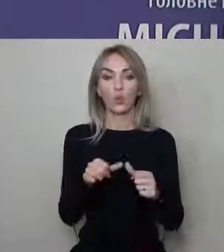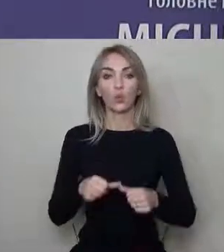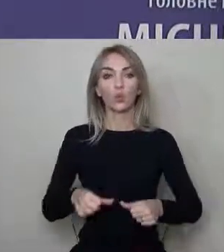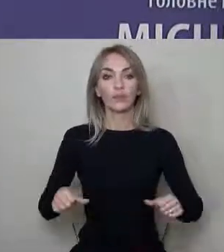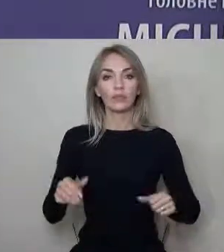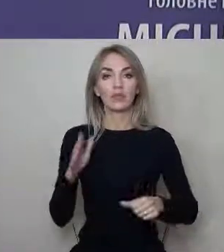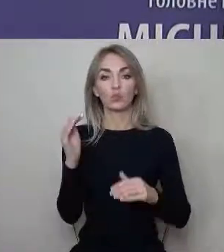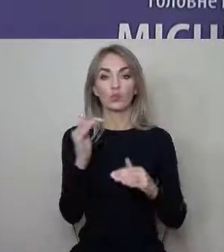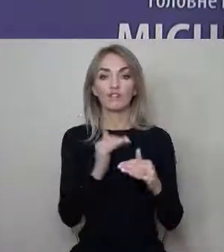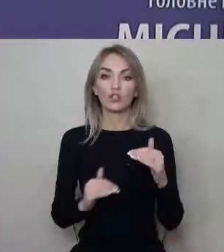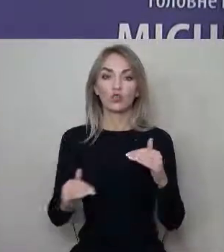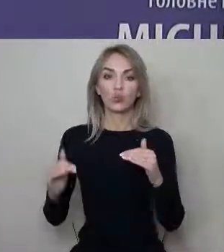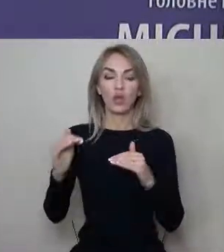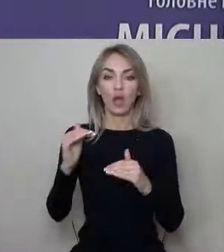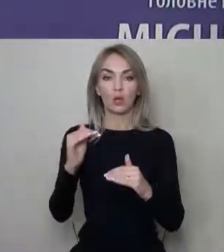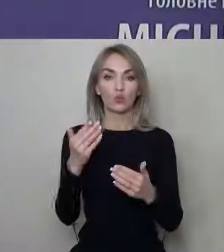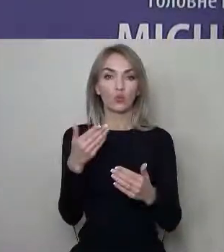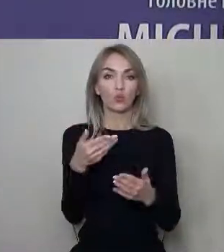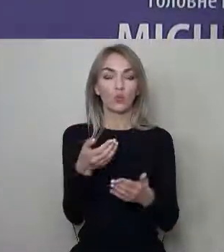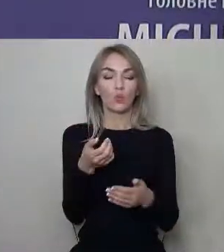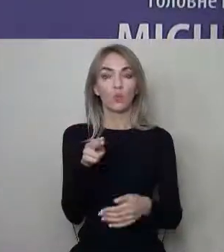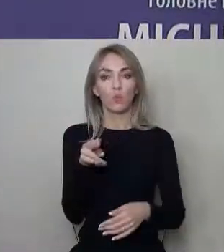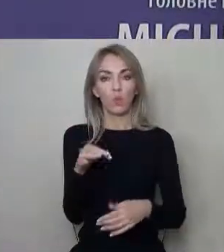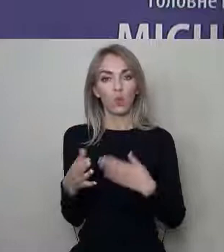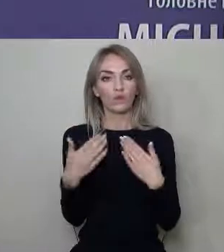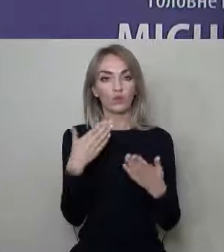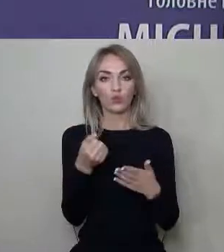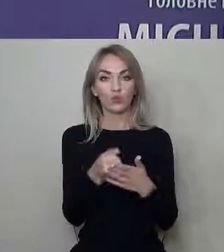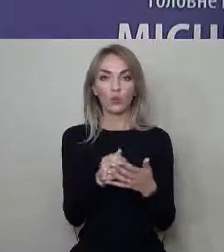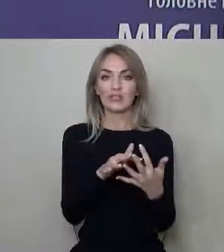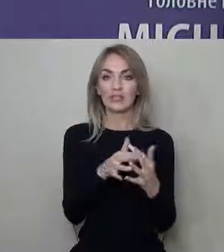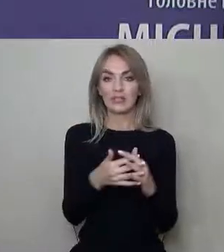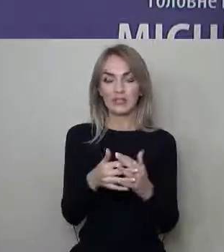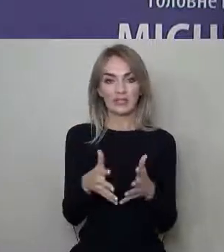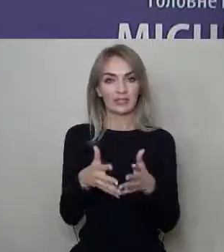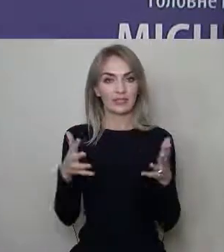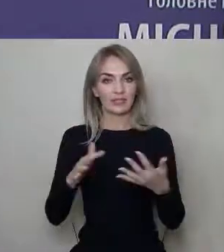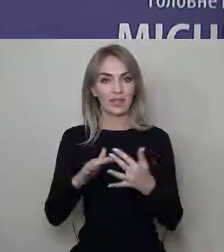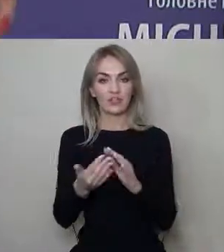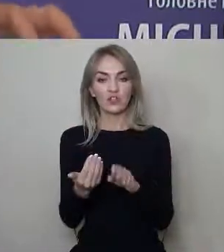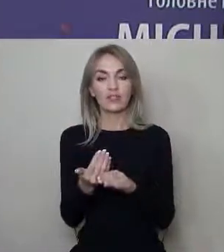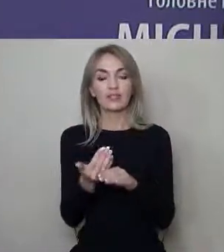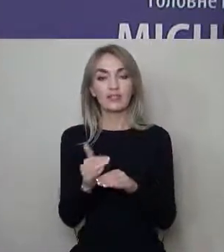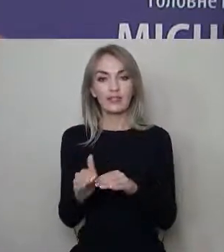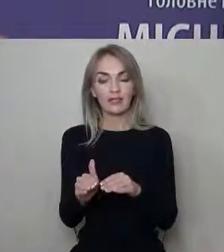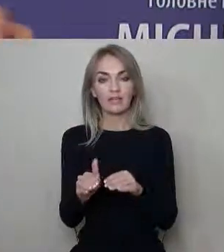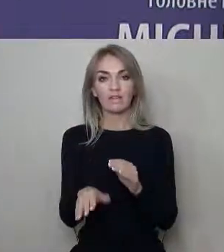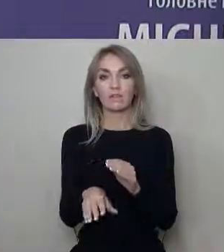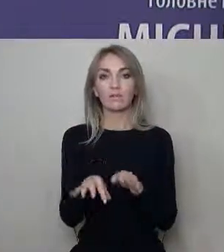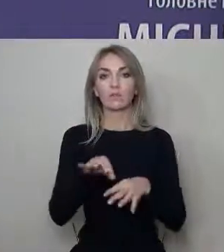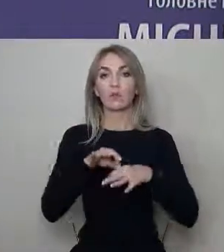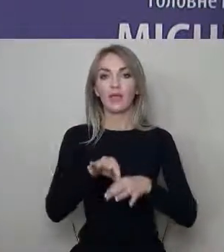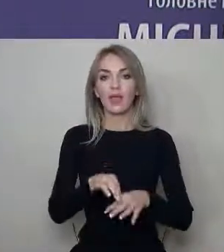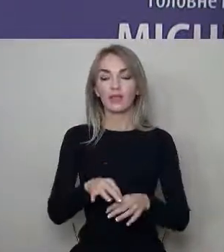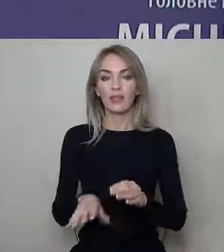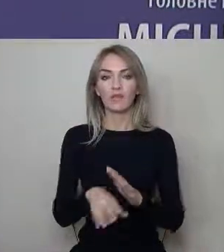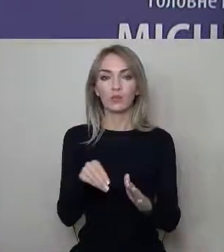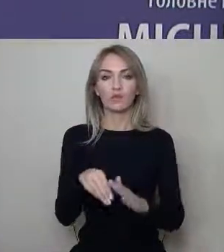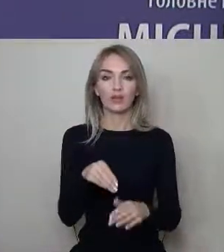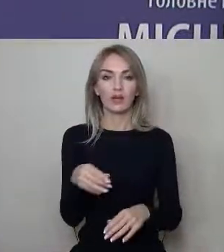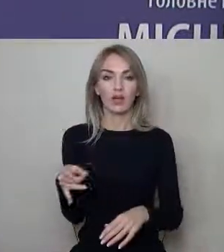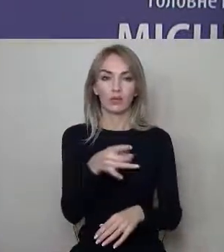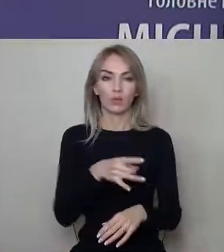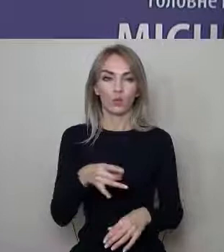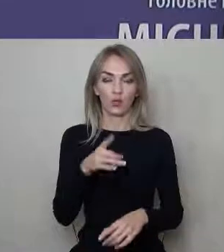Election Commission is going to be superior with respect to village and rural one. When it comes